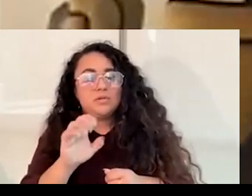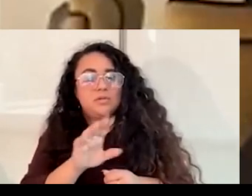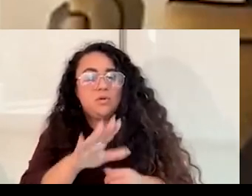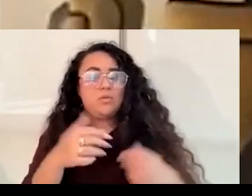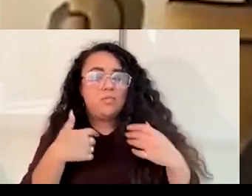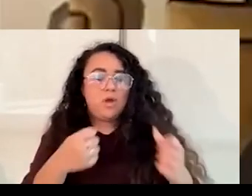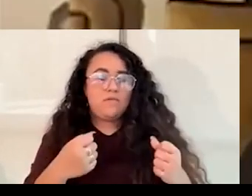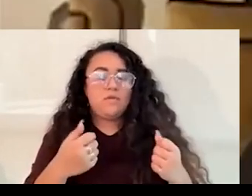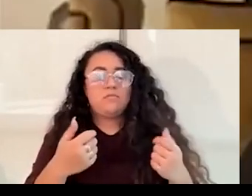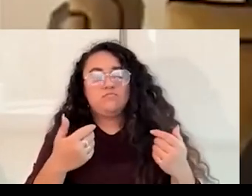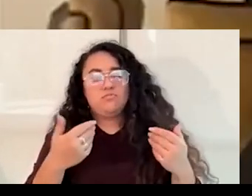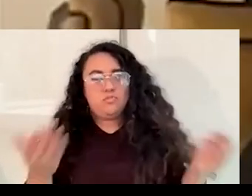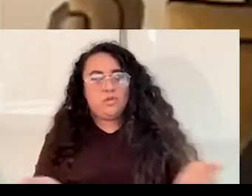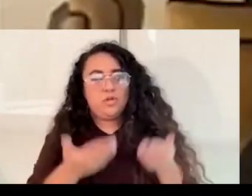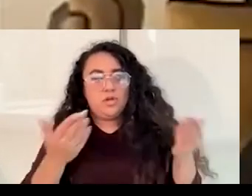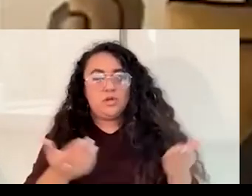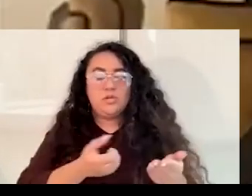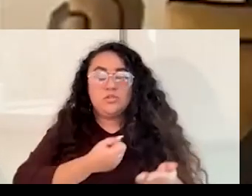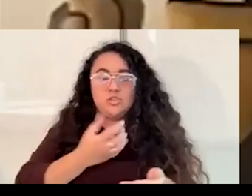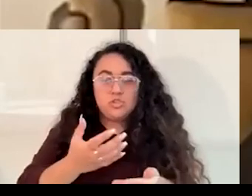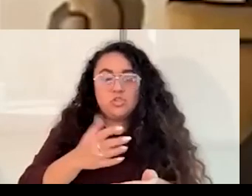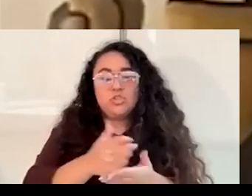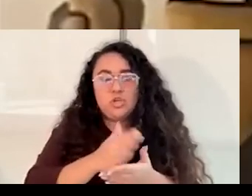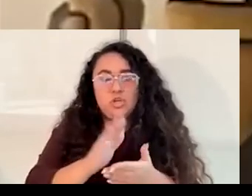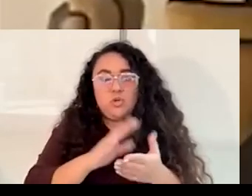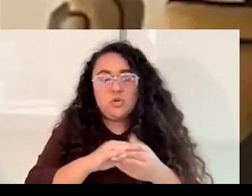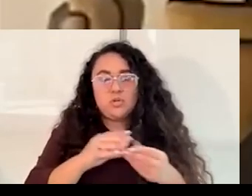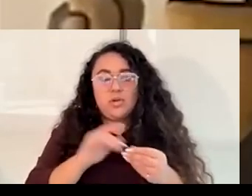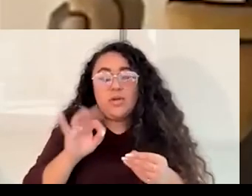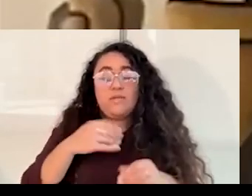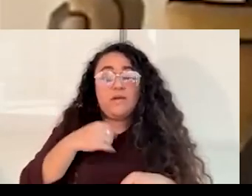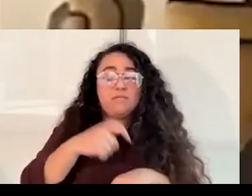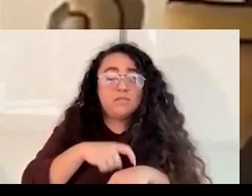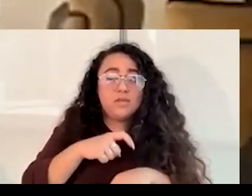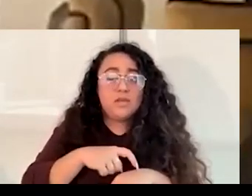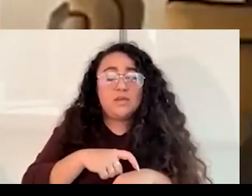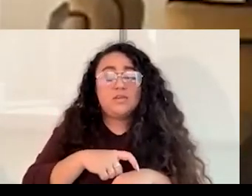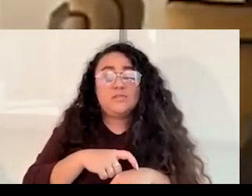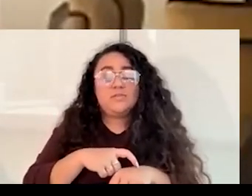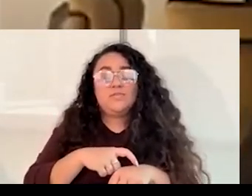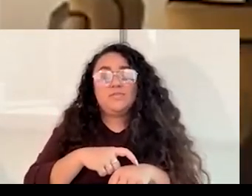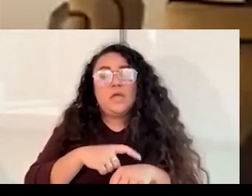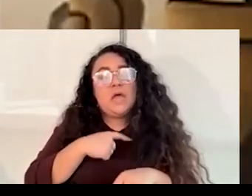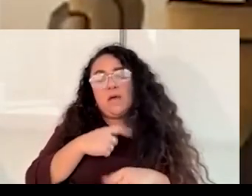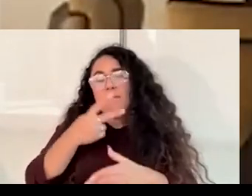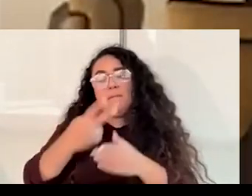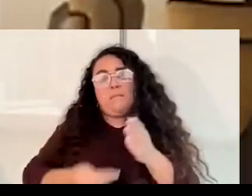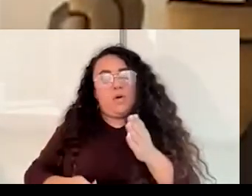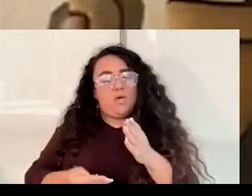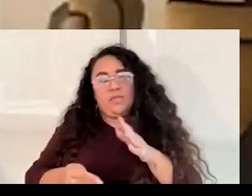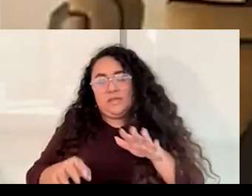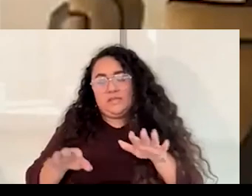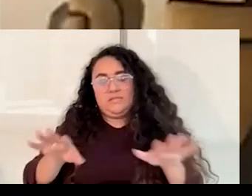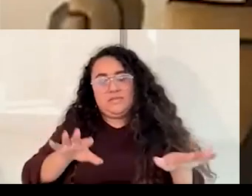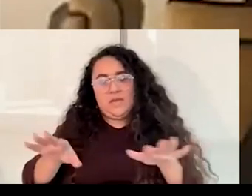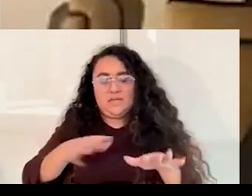and the courage of being present and sharing your story. If we had time, and I sit on both sides, you know, my